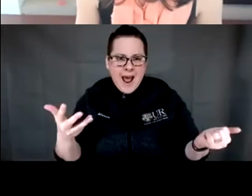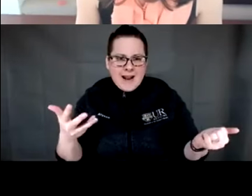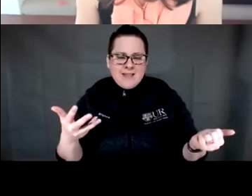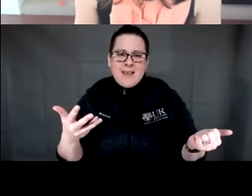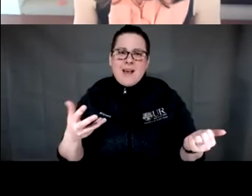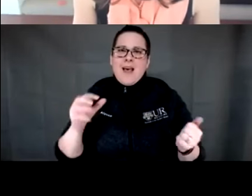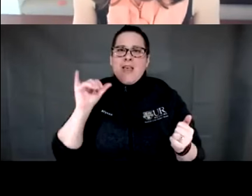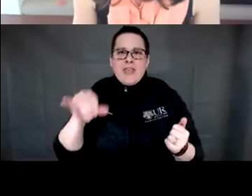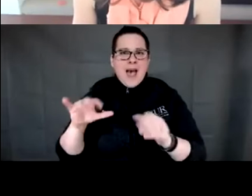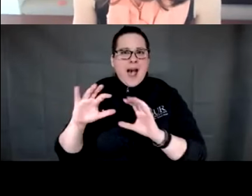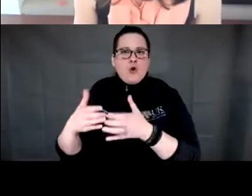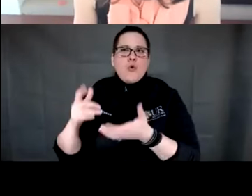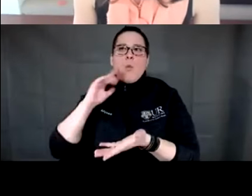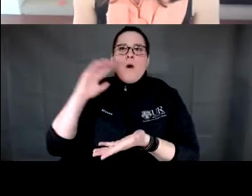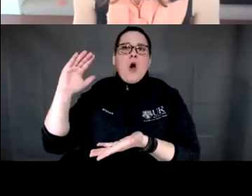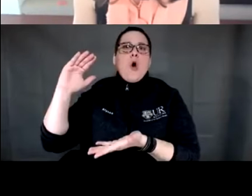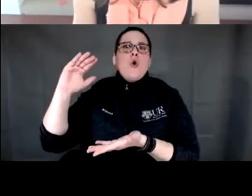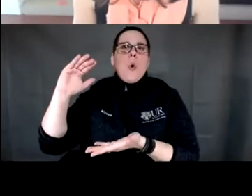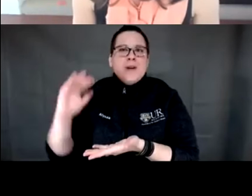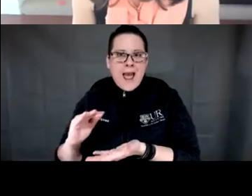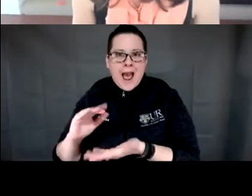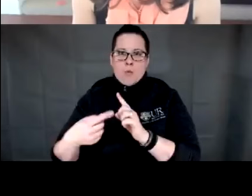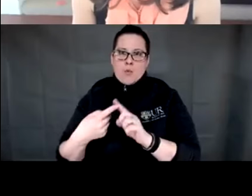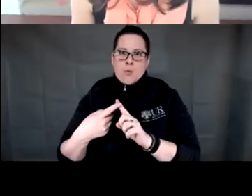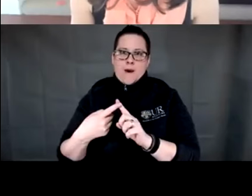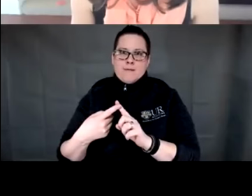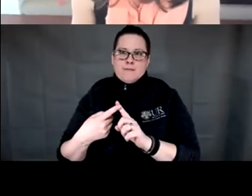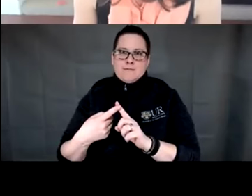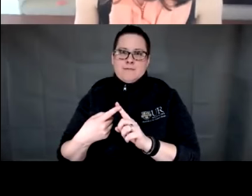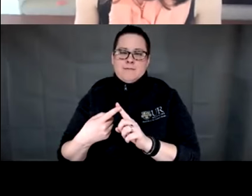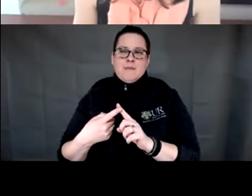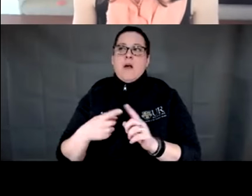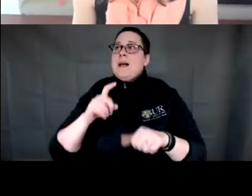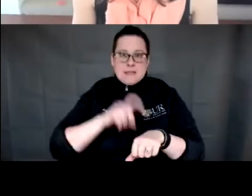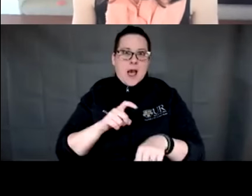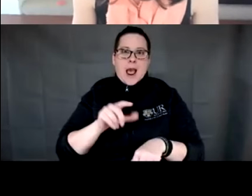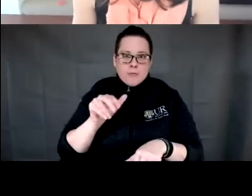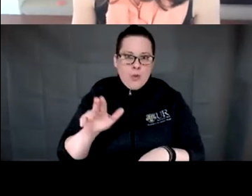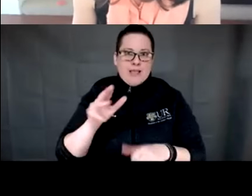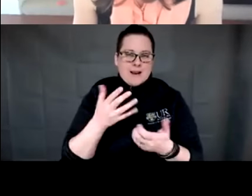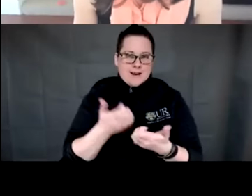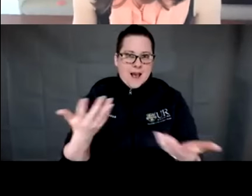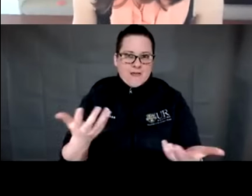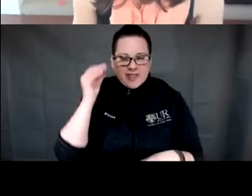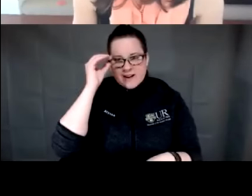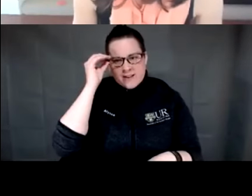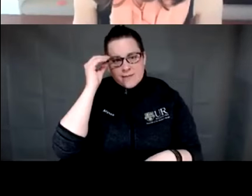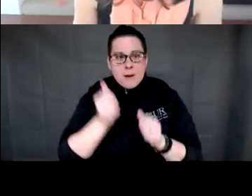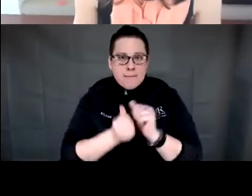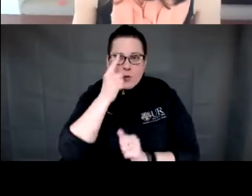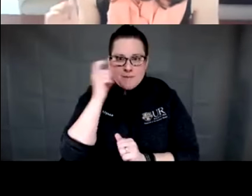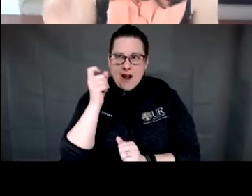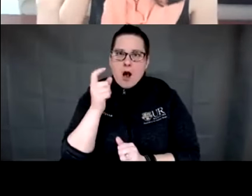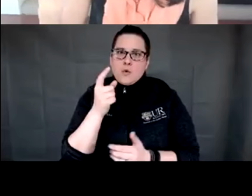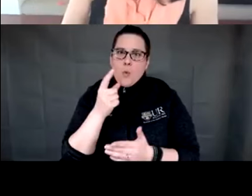variable group tends to dip around the time of the licking and stimulus onset and so on, mostly because the